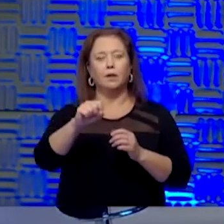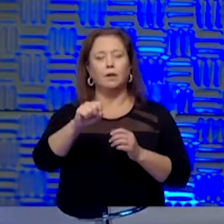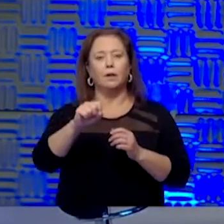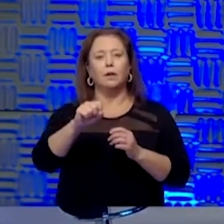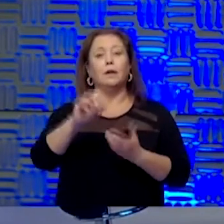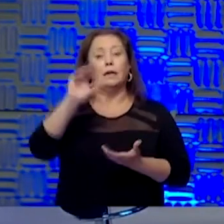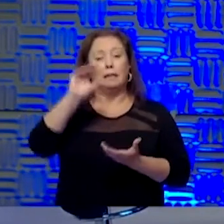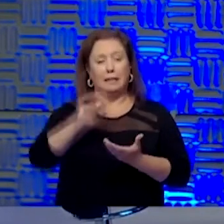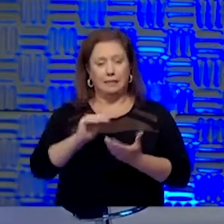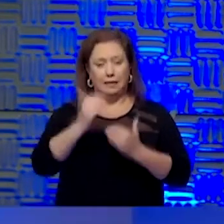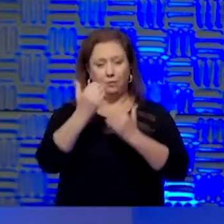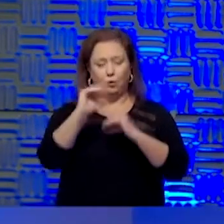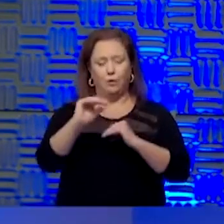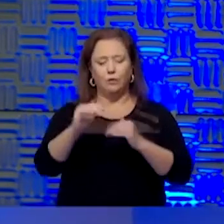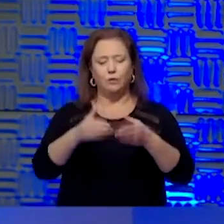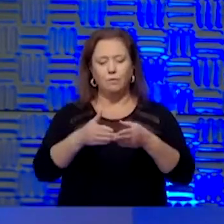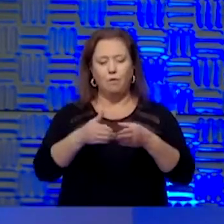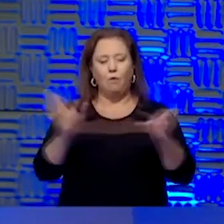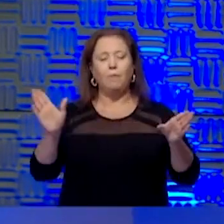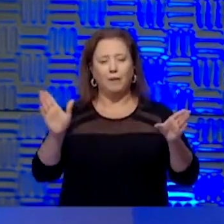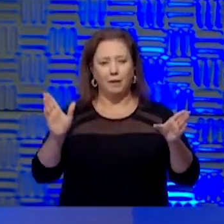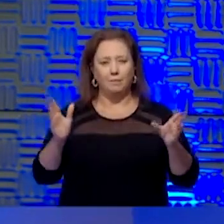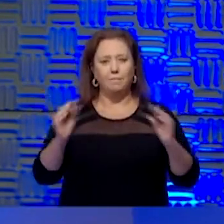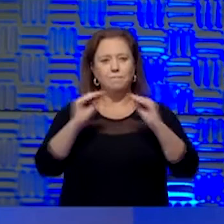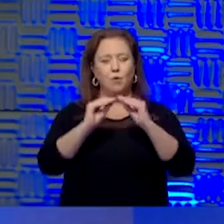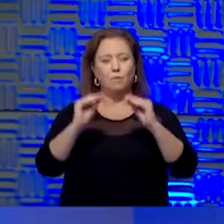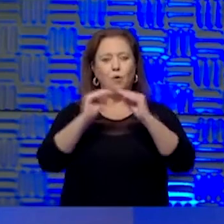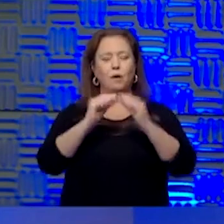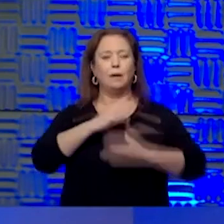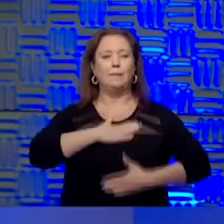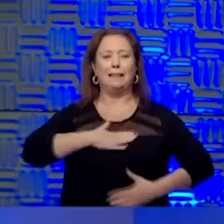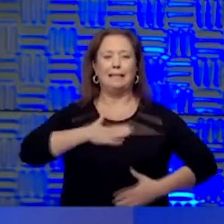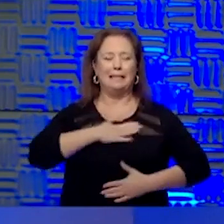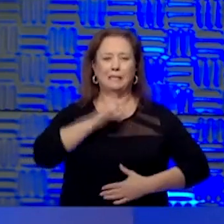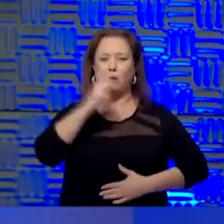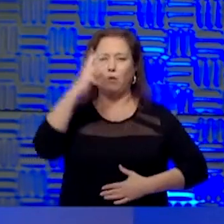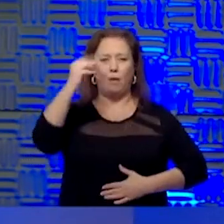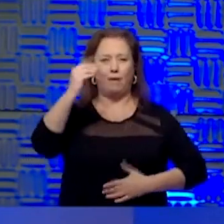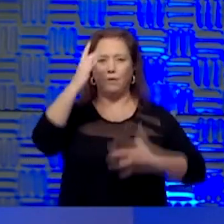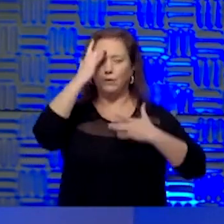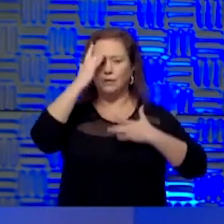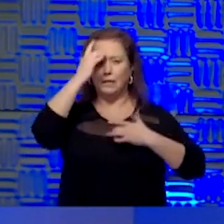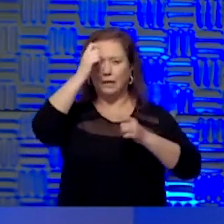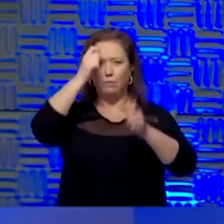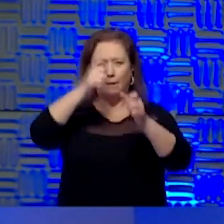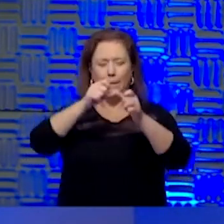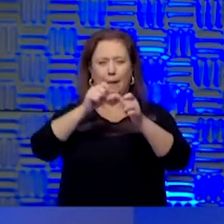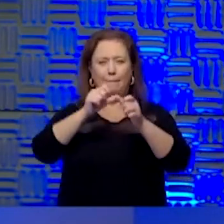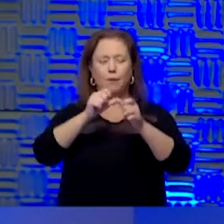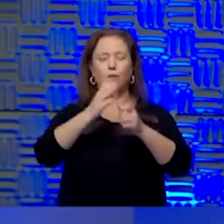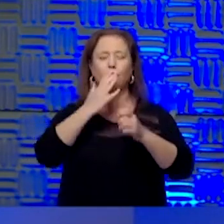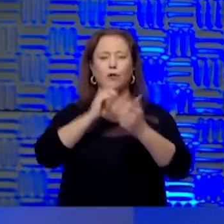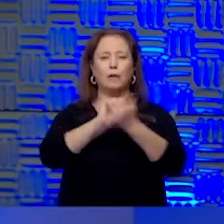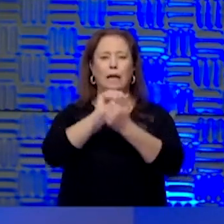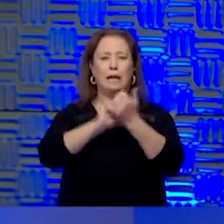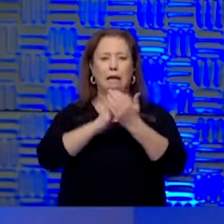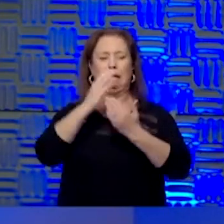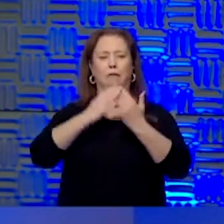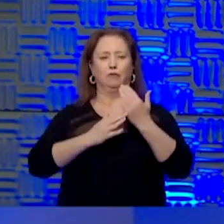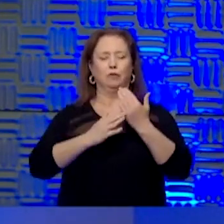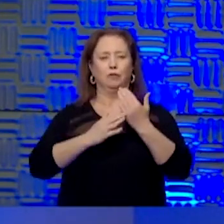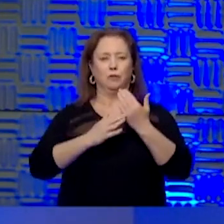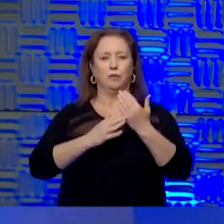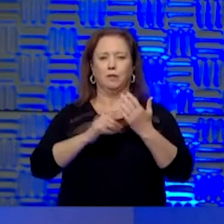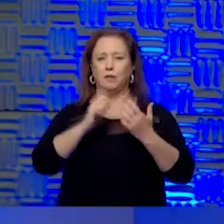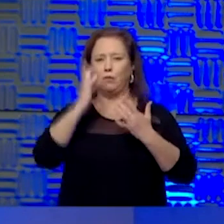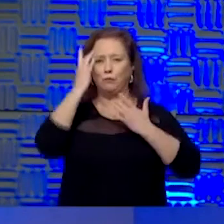of the restrictions, opening up going on. Please don't go out if you're ill. Remember to practice good hand hygiene.